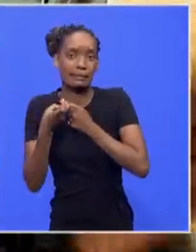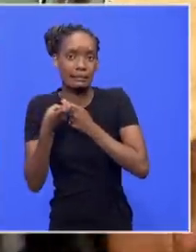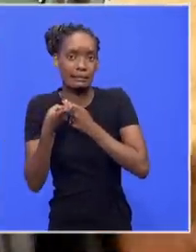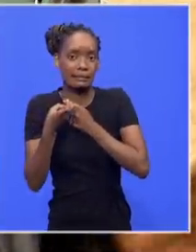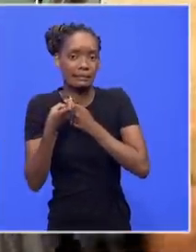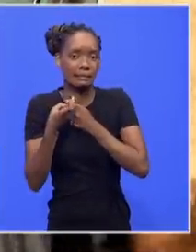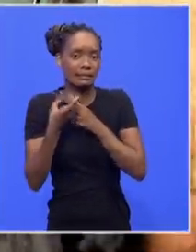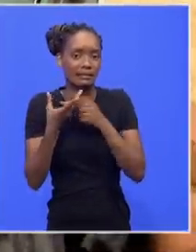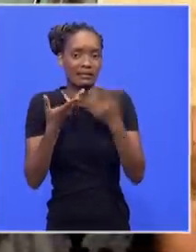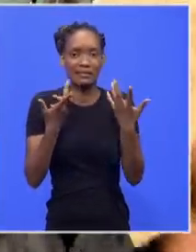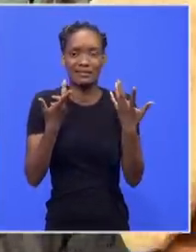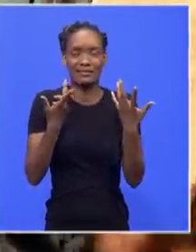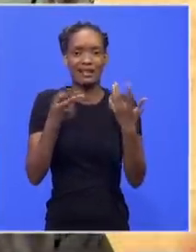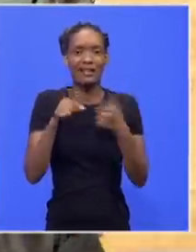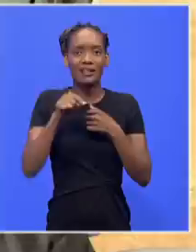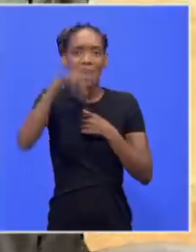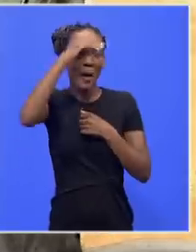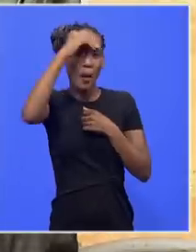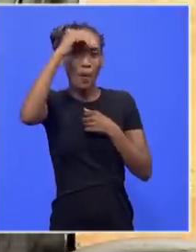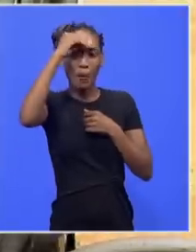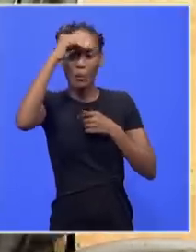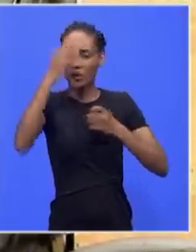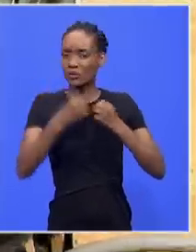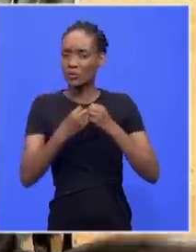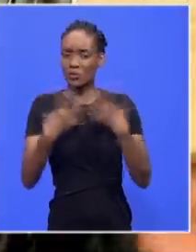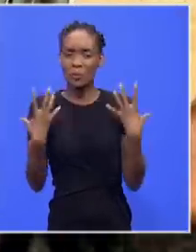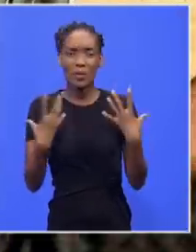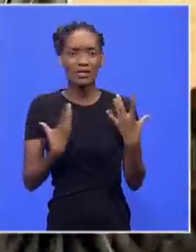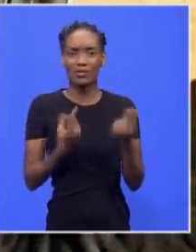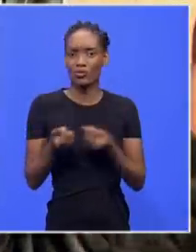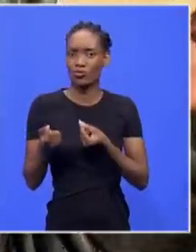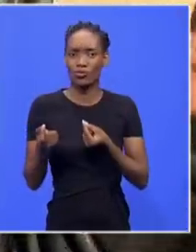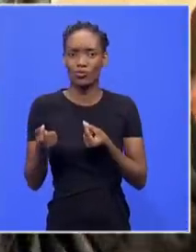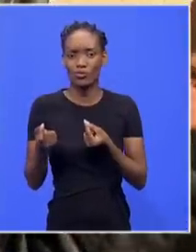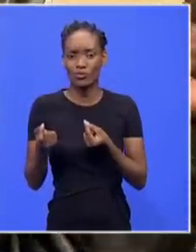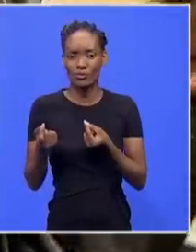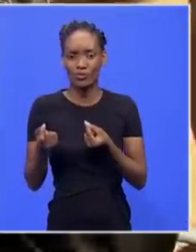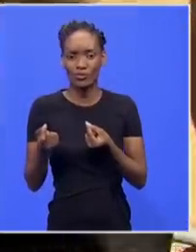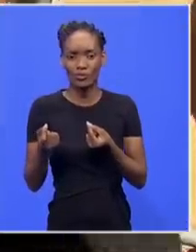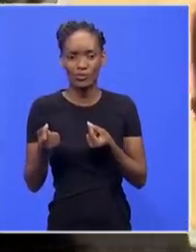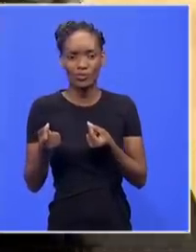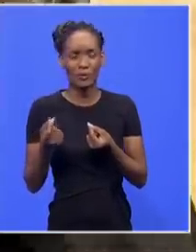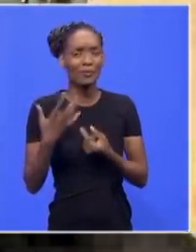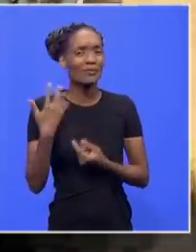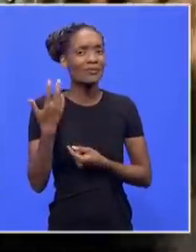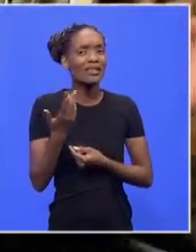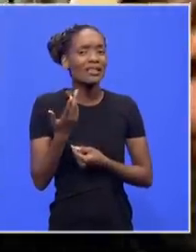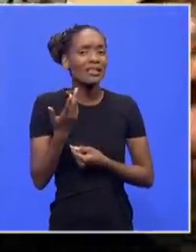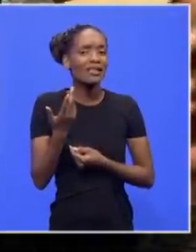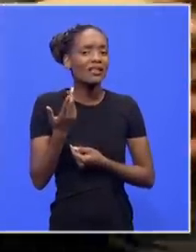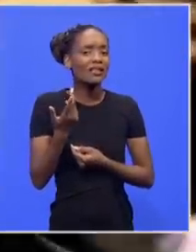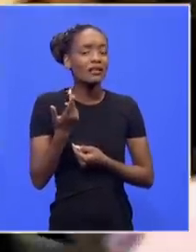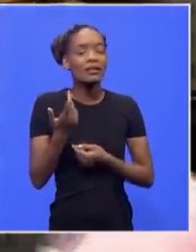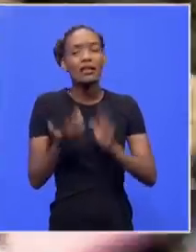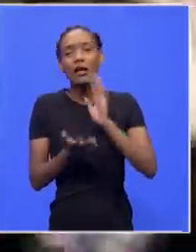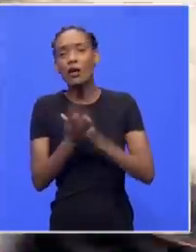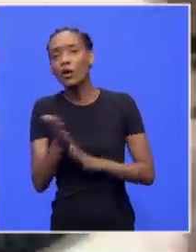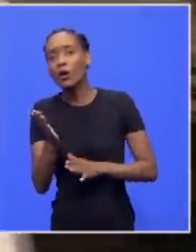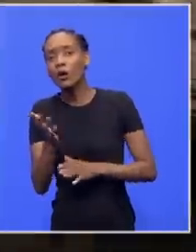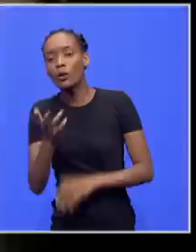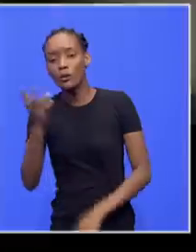much things for the police. He started to... I go to the way